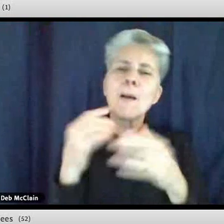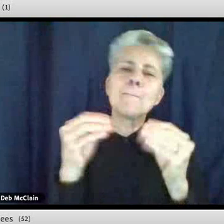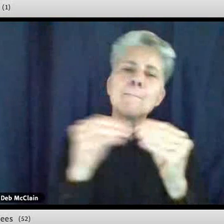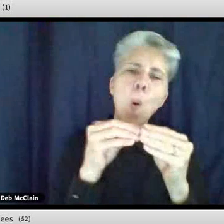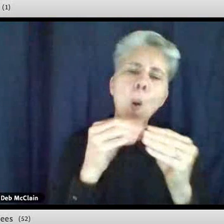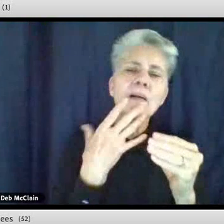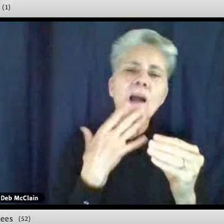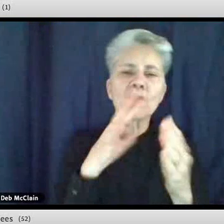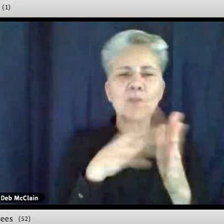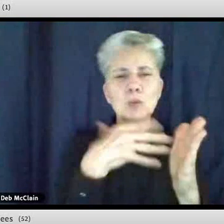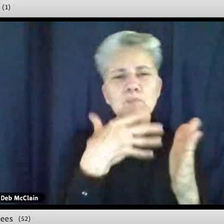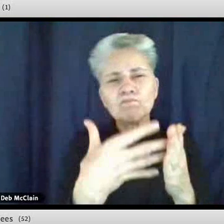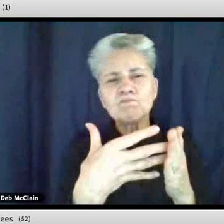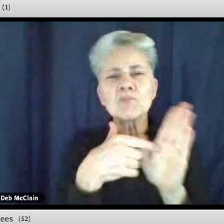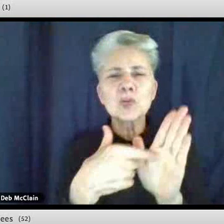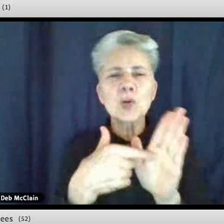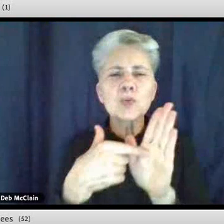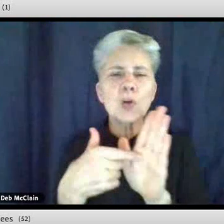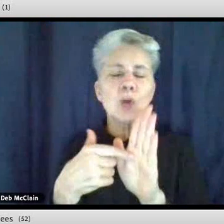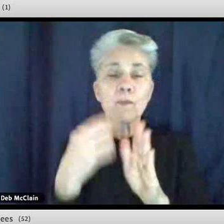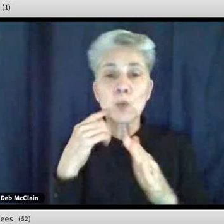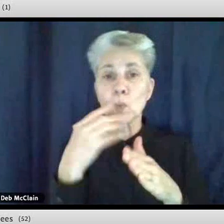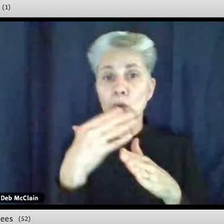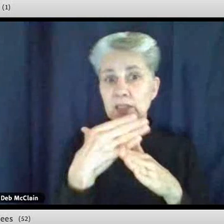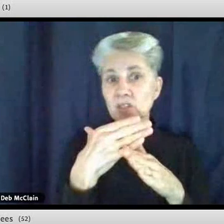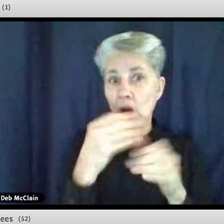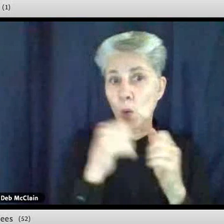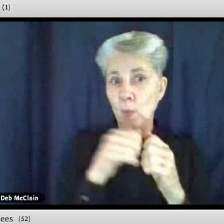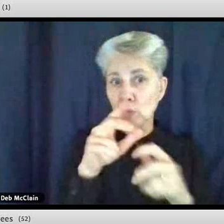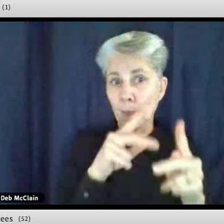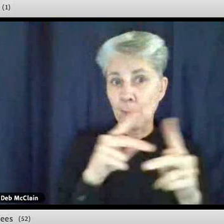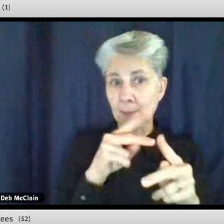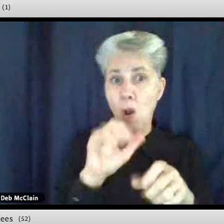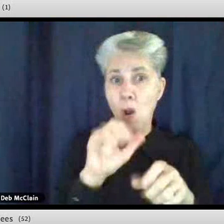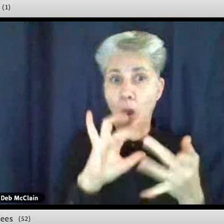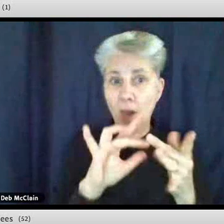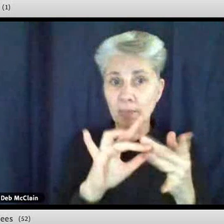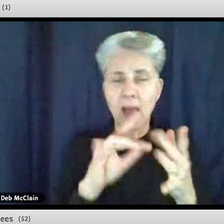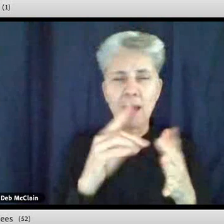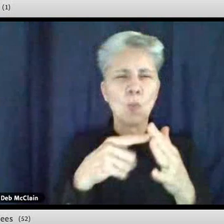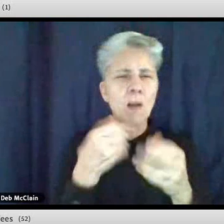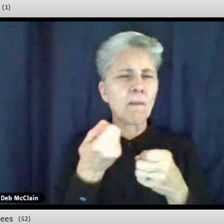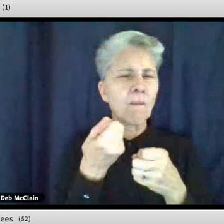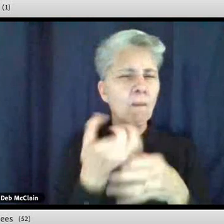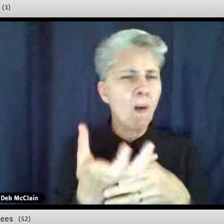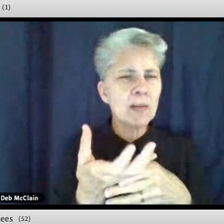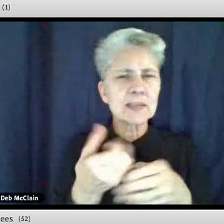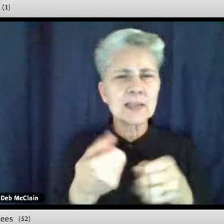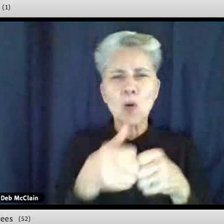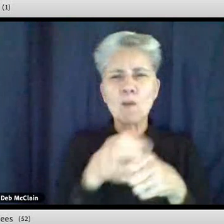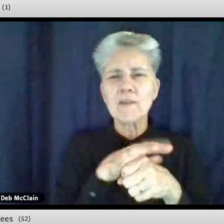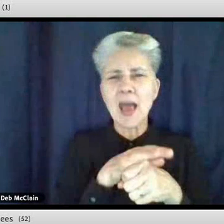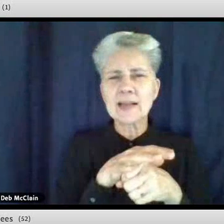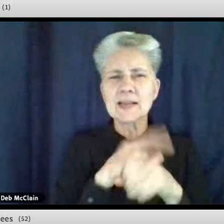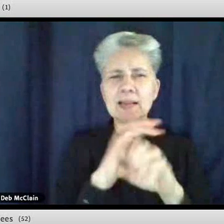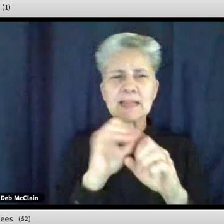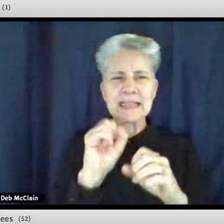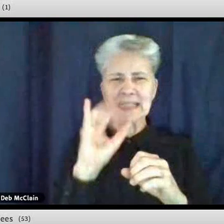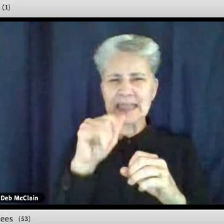you guys. Again, if you wanted to share them with your patrons, what causes, what are some of the symptoms